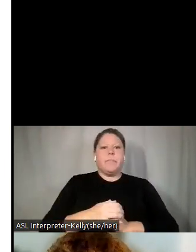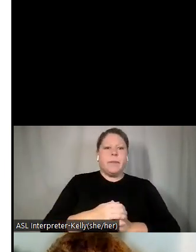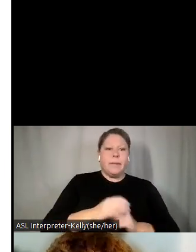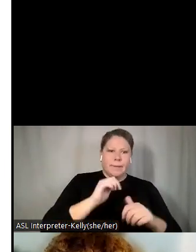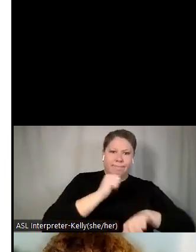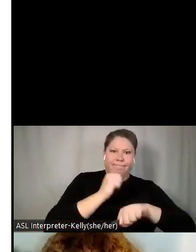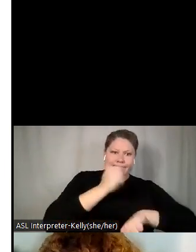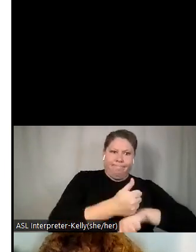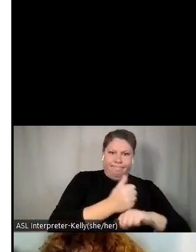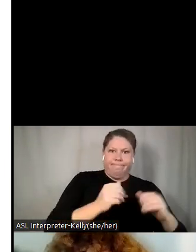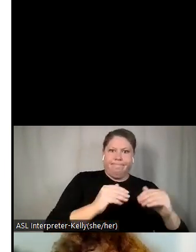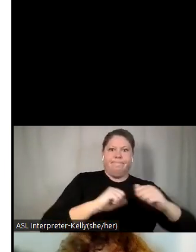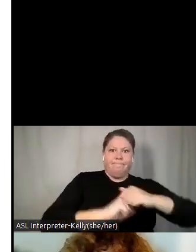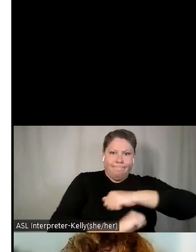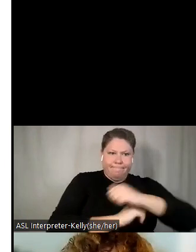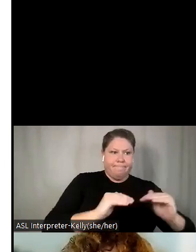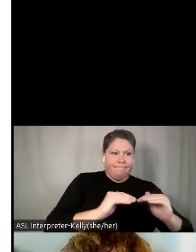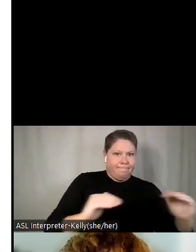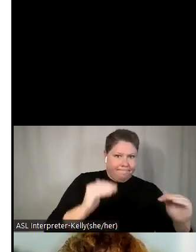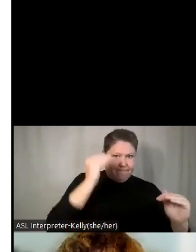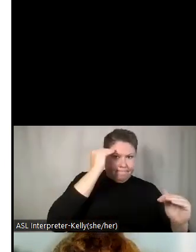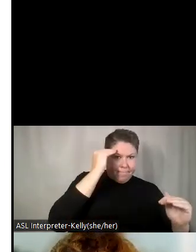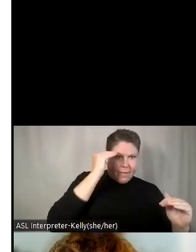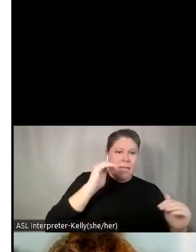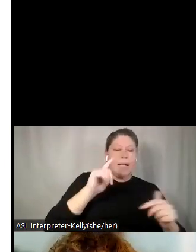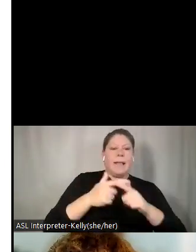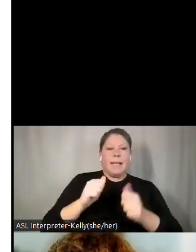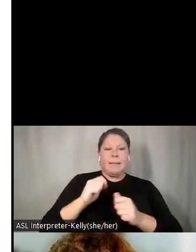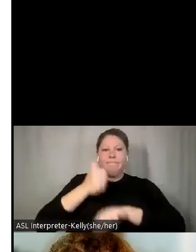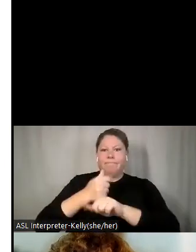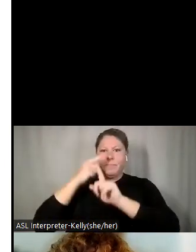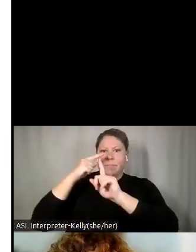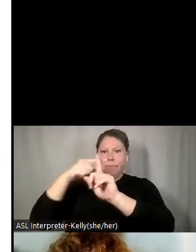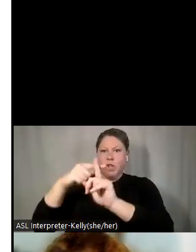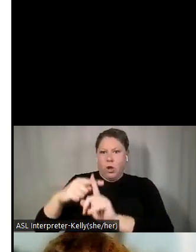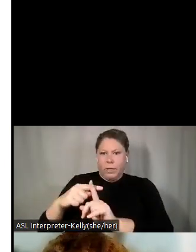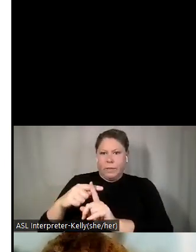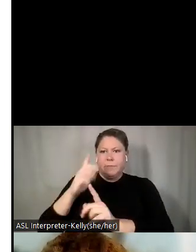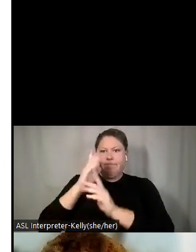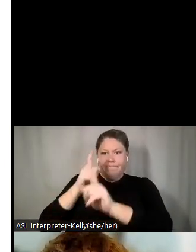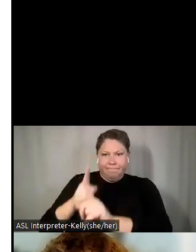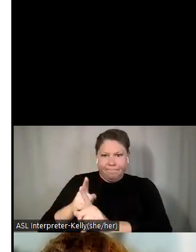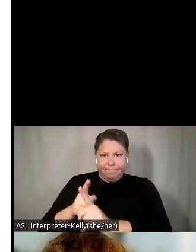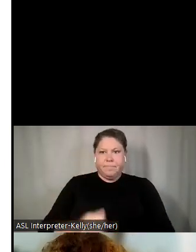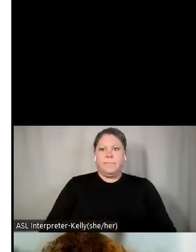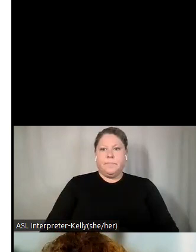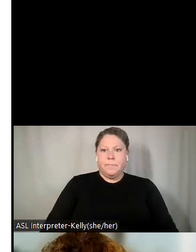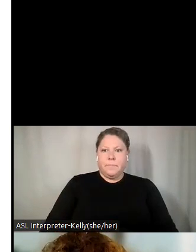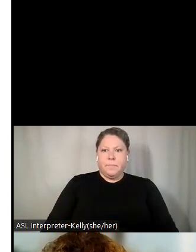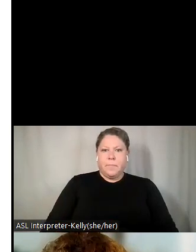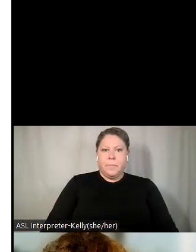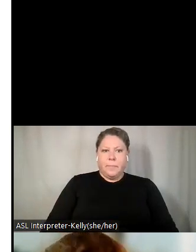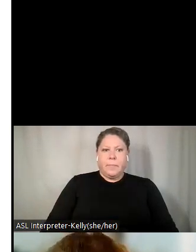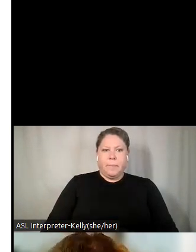our next phase targets for how we can further drive the transformation and mature on these dimensions. So we are aligning ourselves again